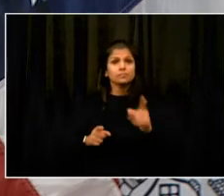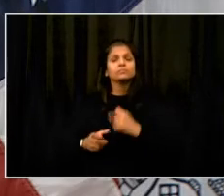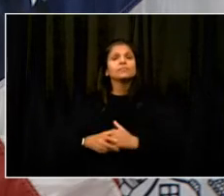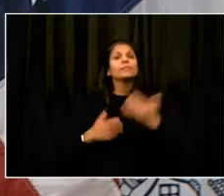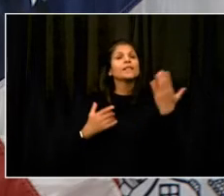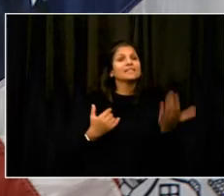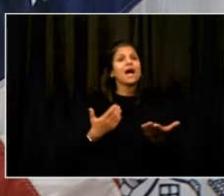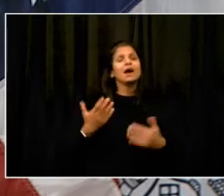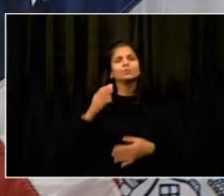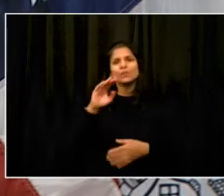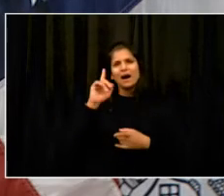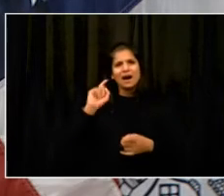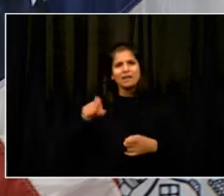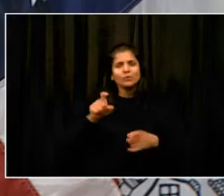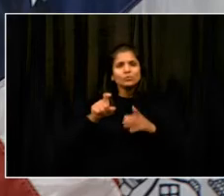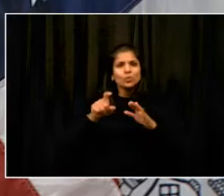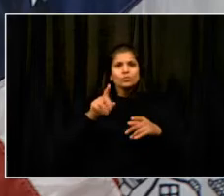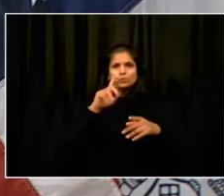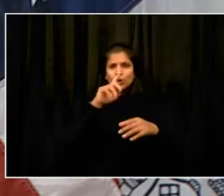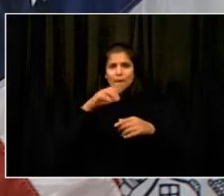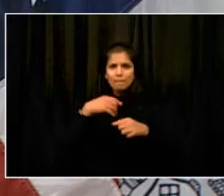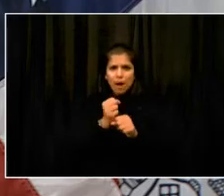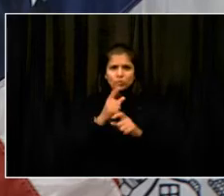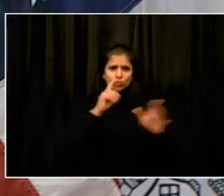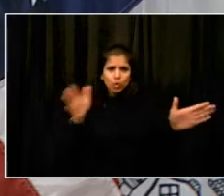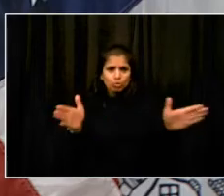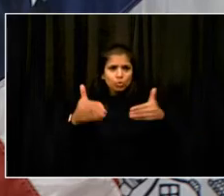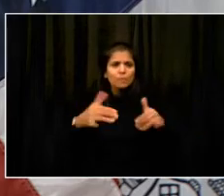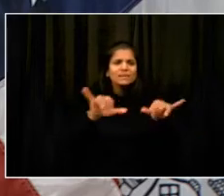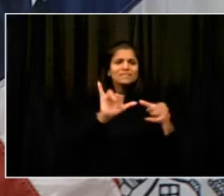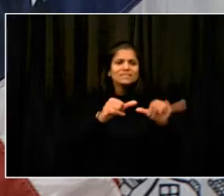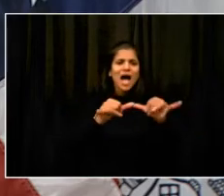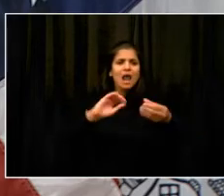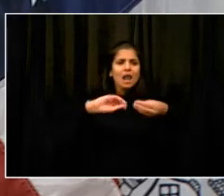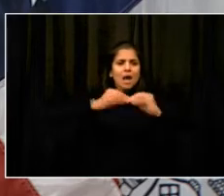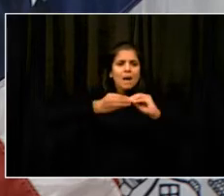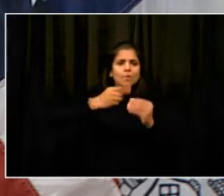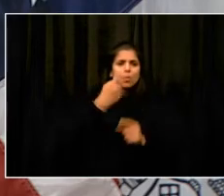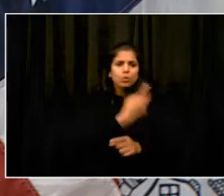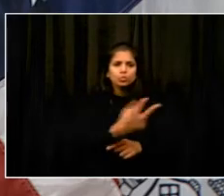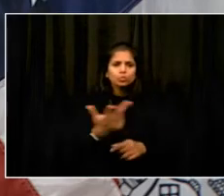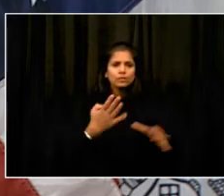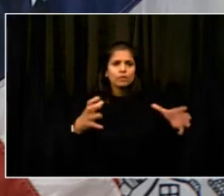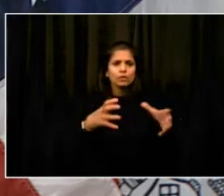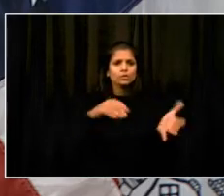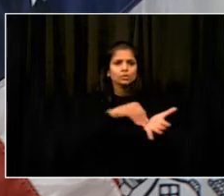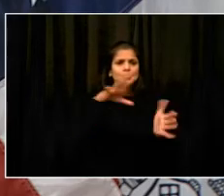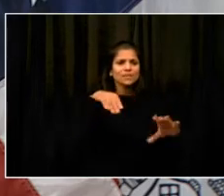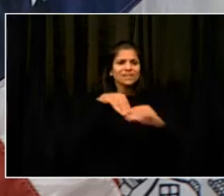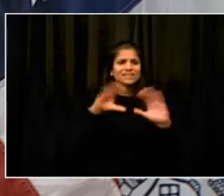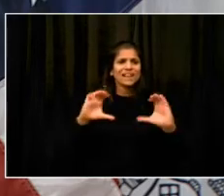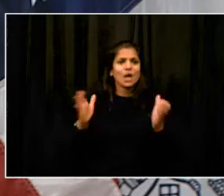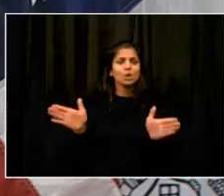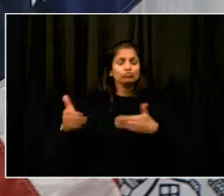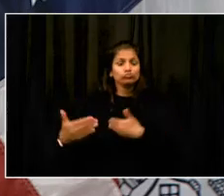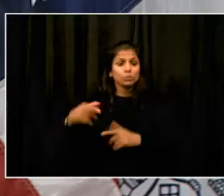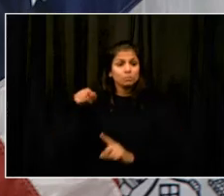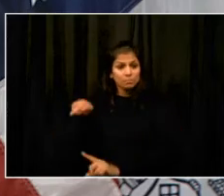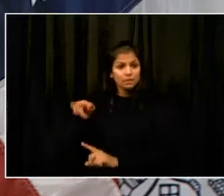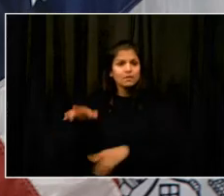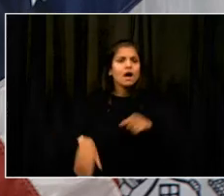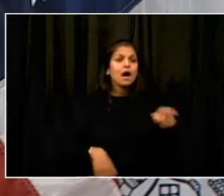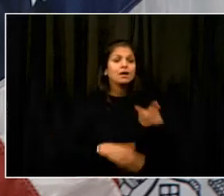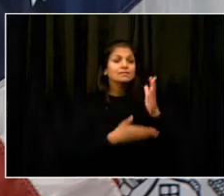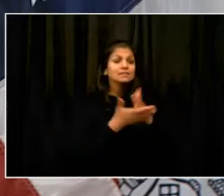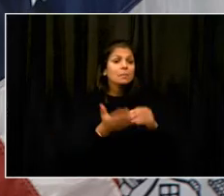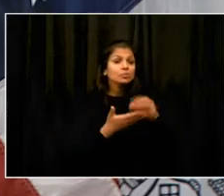size appropriately. You got to keep it at that classroom limit because of the distancing. But now you can divide the kids in classrooms in a way